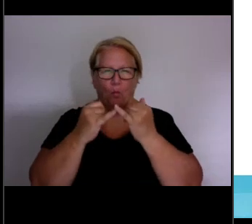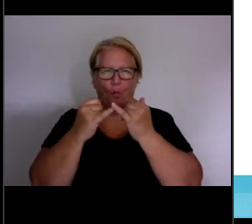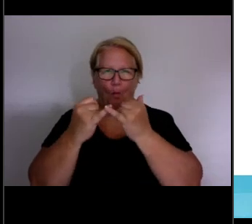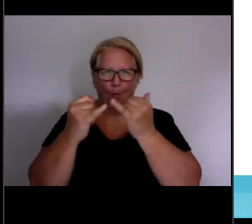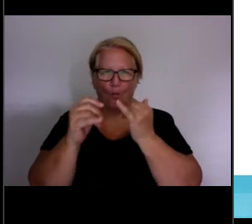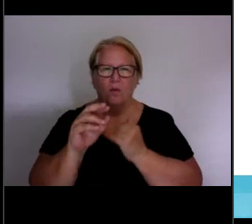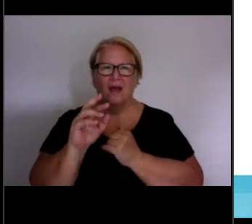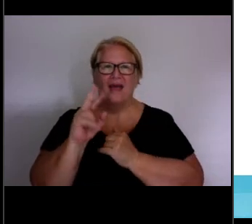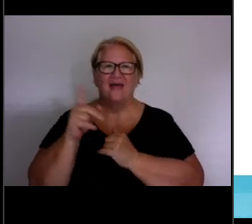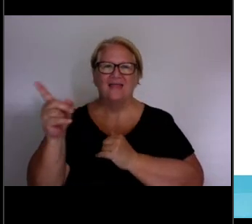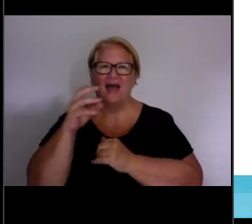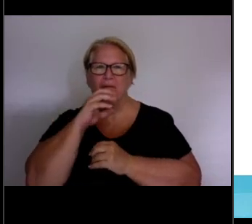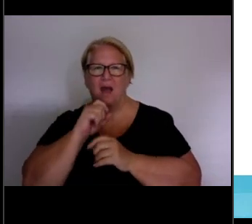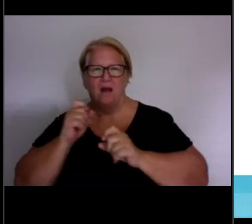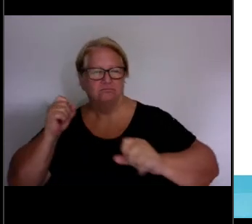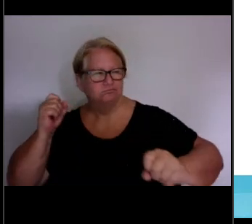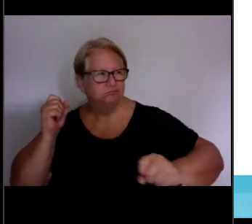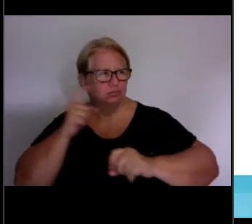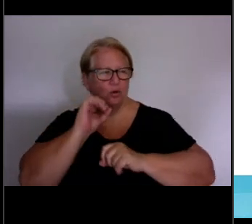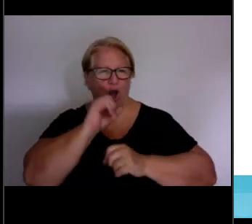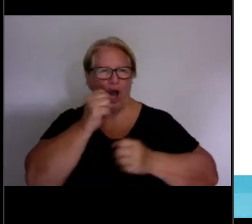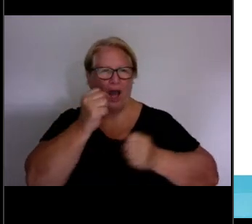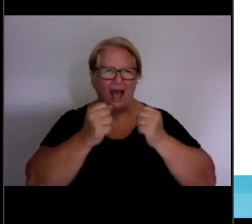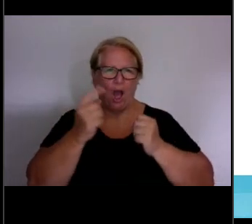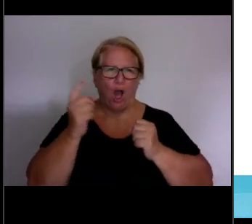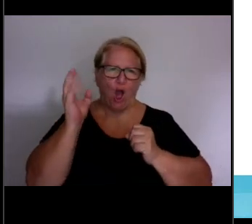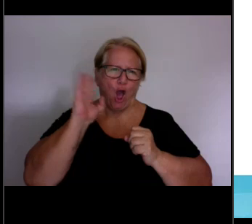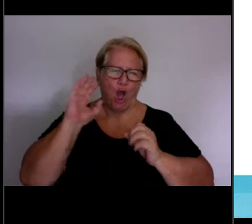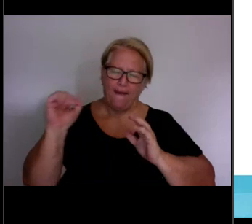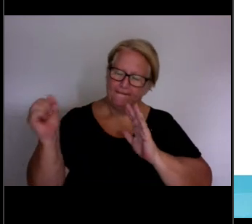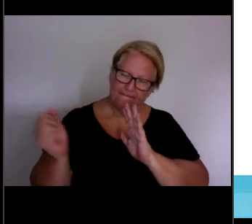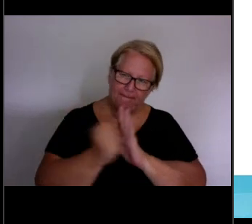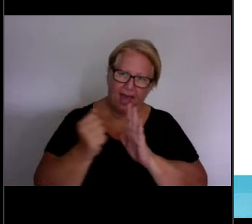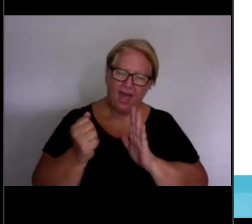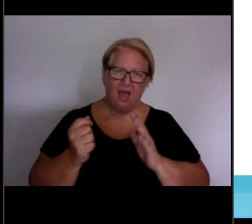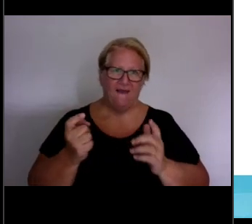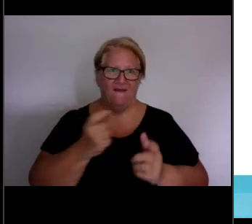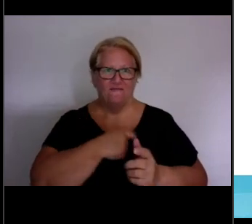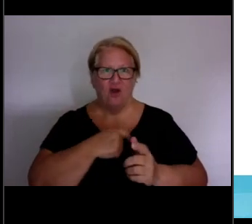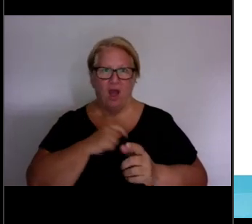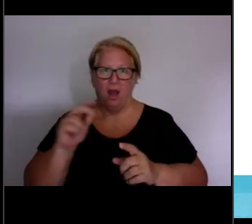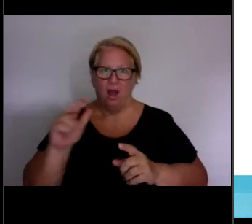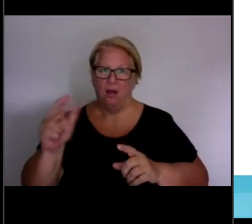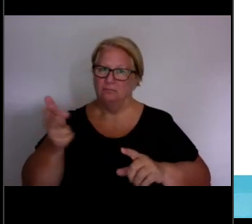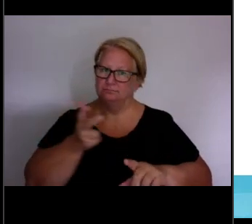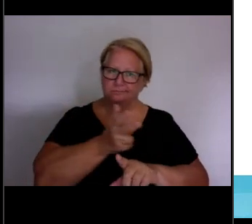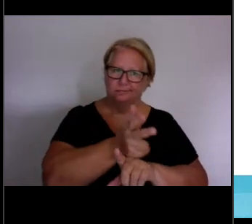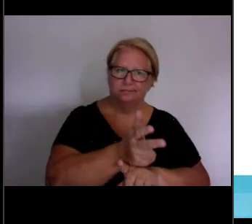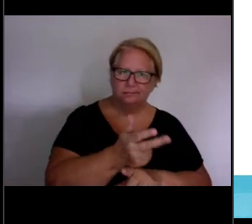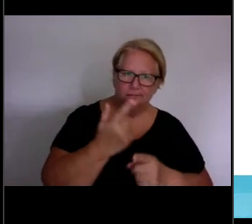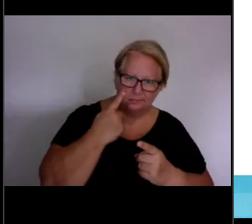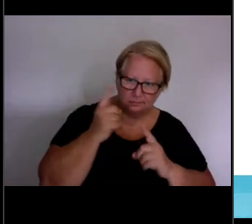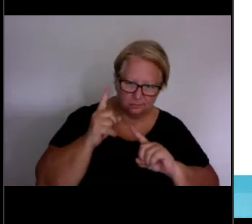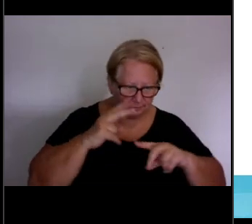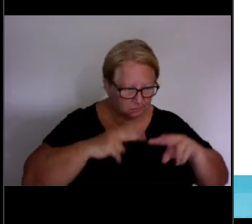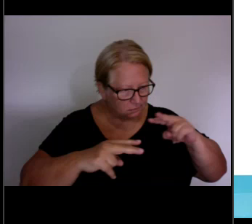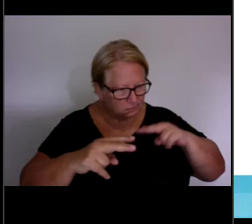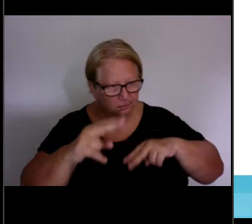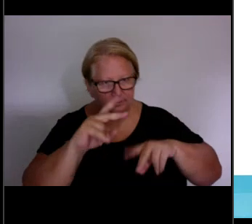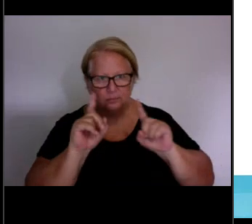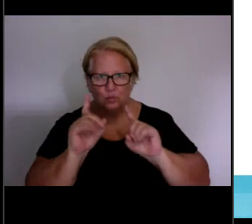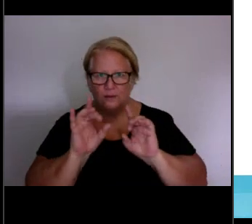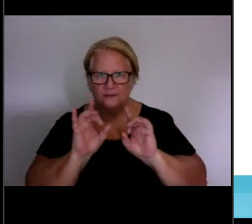something at her car. She heard a loud bang, was frightened, pulled over to check whether there was, what kind of